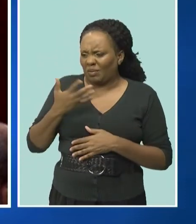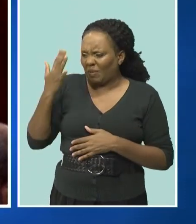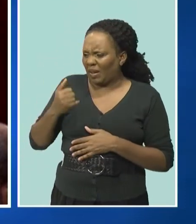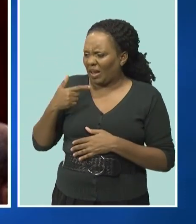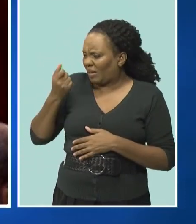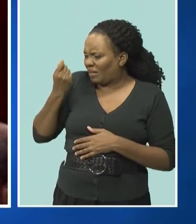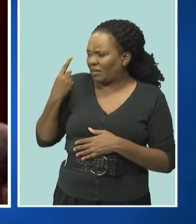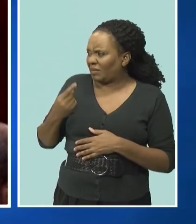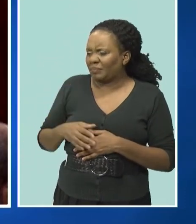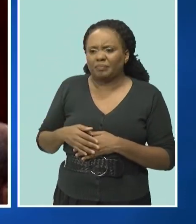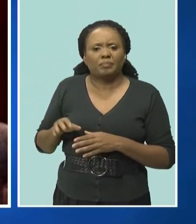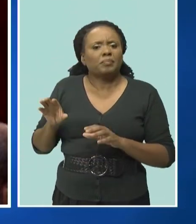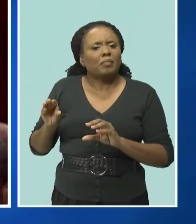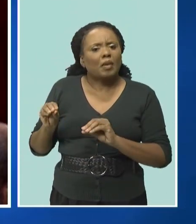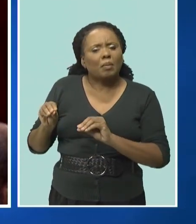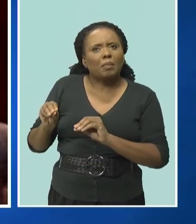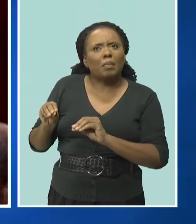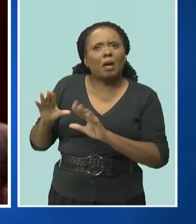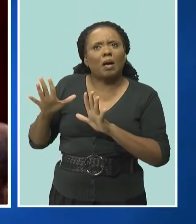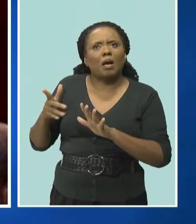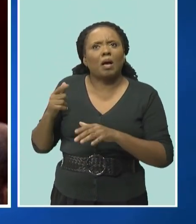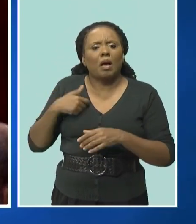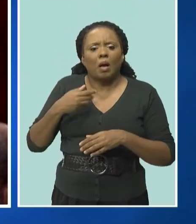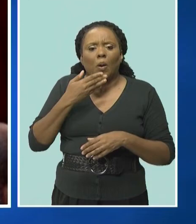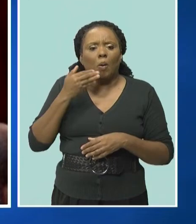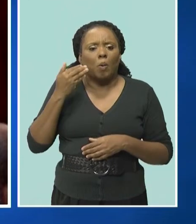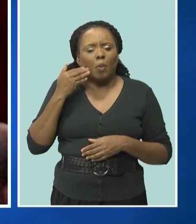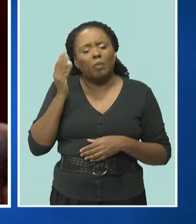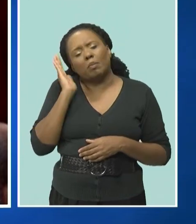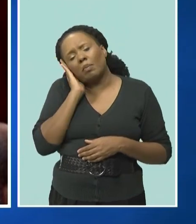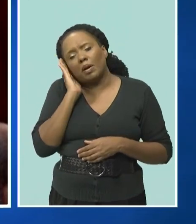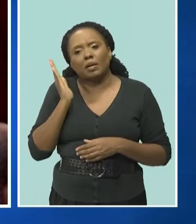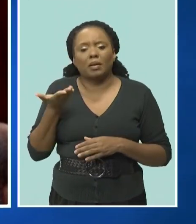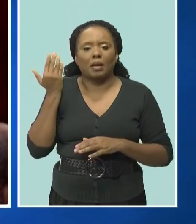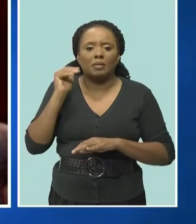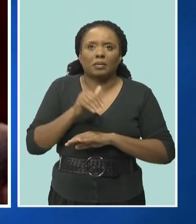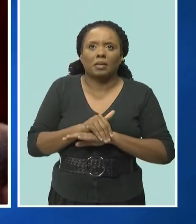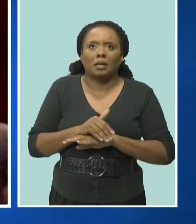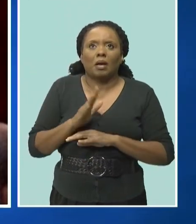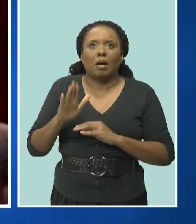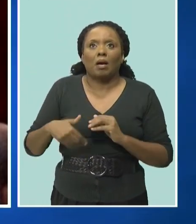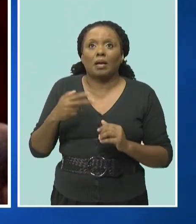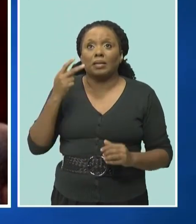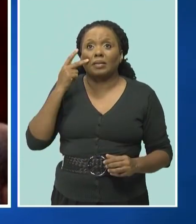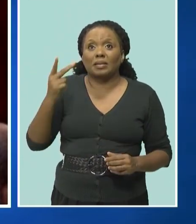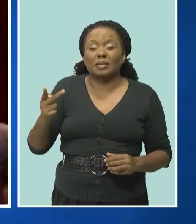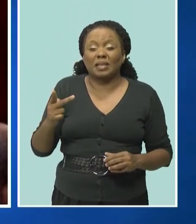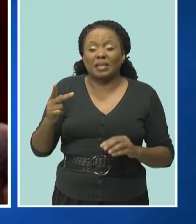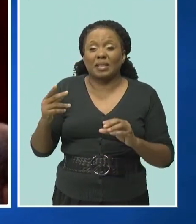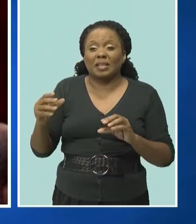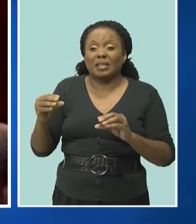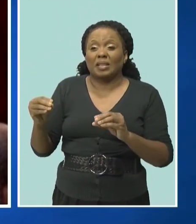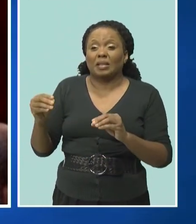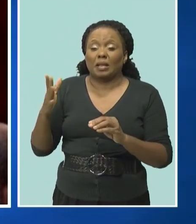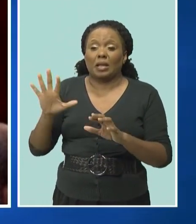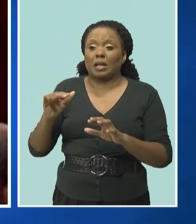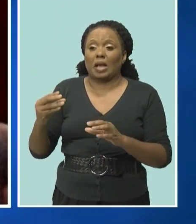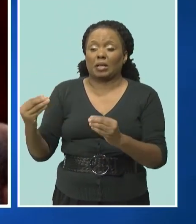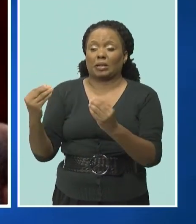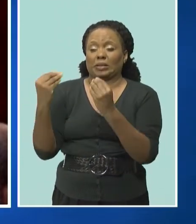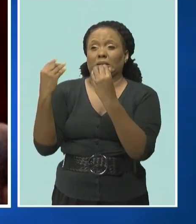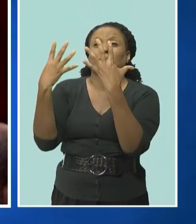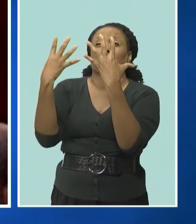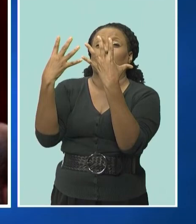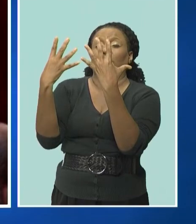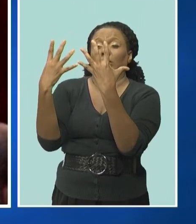understand. He said, the bright lights, sir, when I am home in my bed last night, all I could see were the lights. And I got